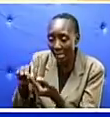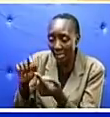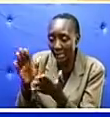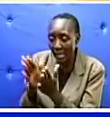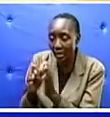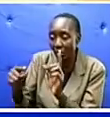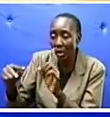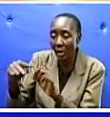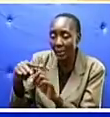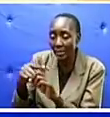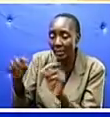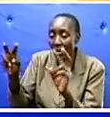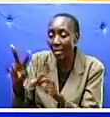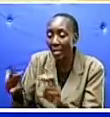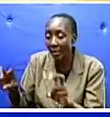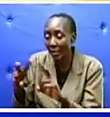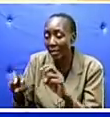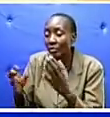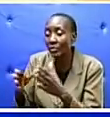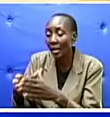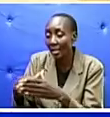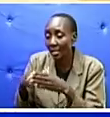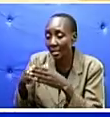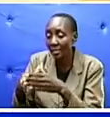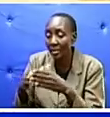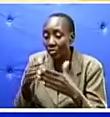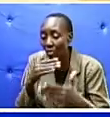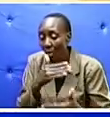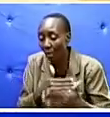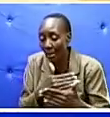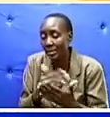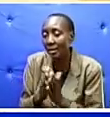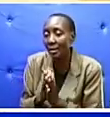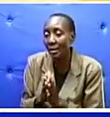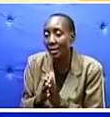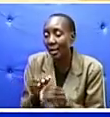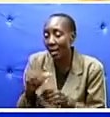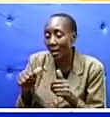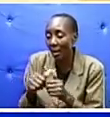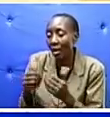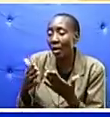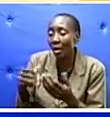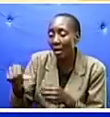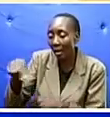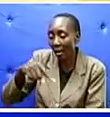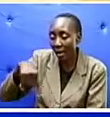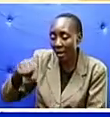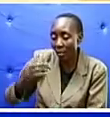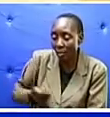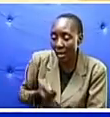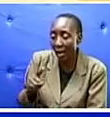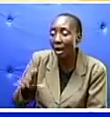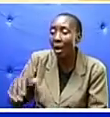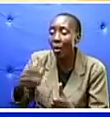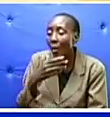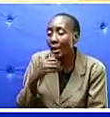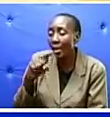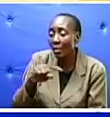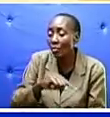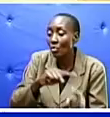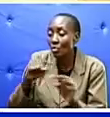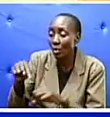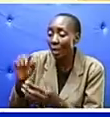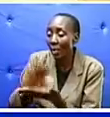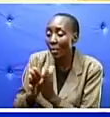they're looking for their partners, sexual partners, mm-hmm. around her or him, so trace. That they can come to be tested for okay.